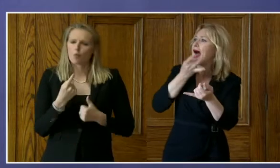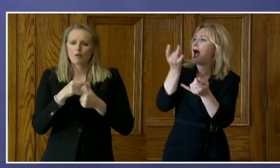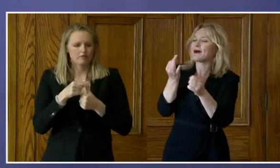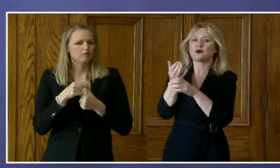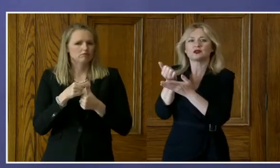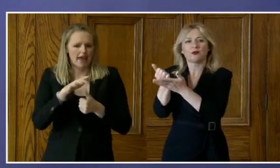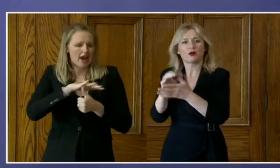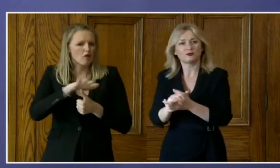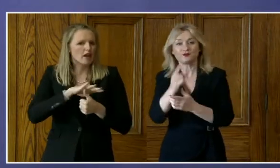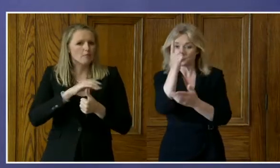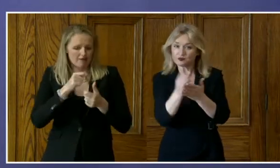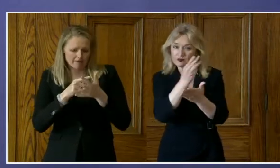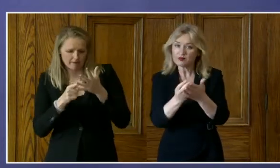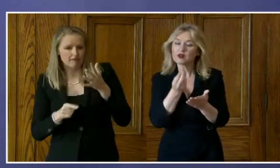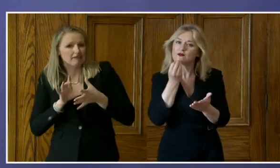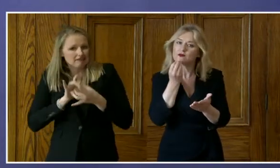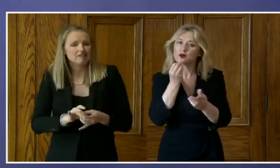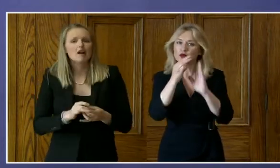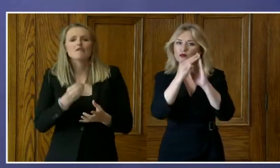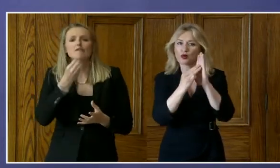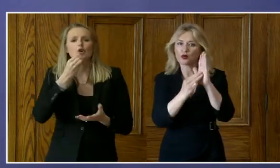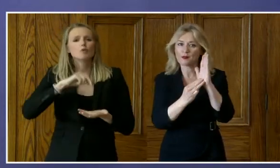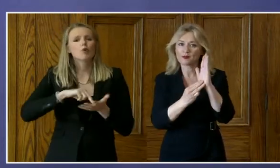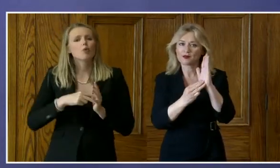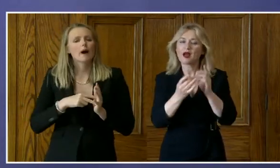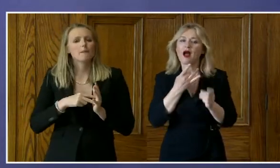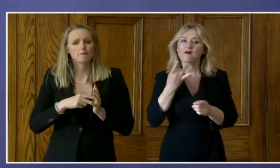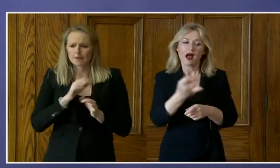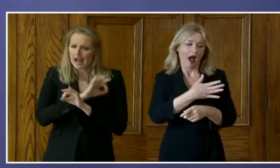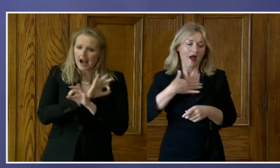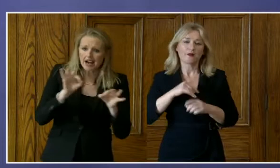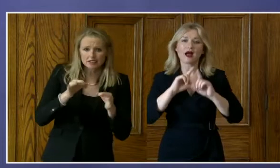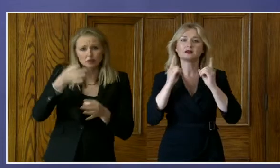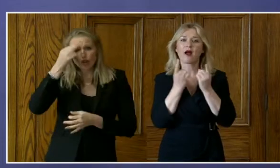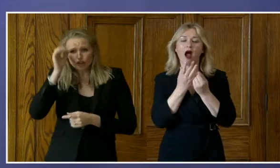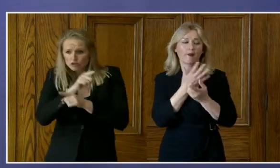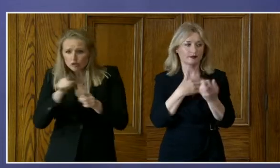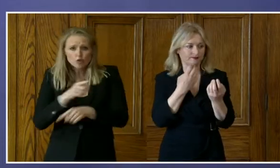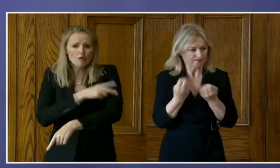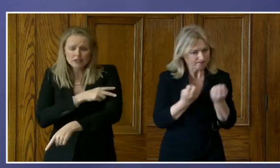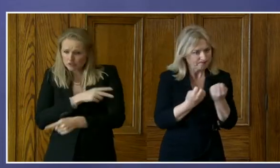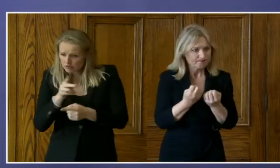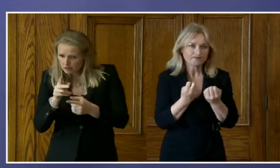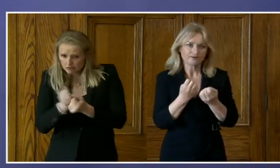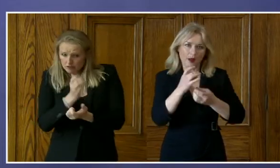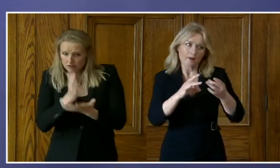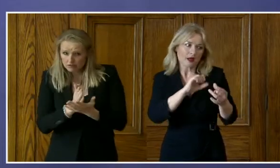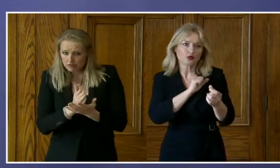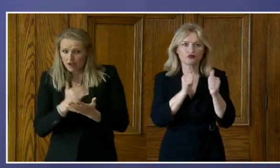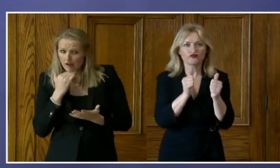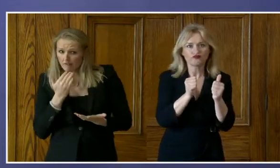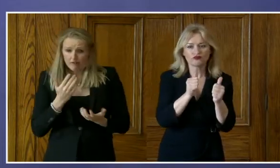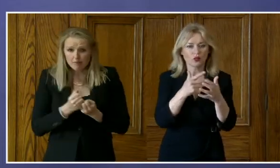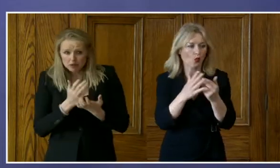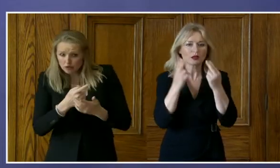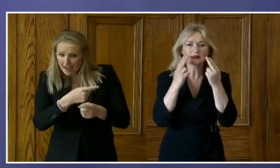programme, and I have asked my officials to take stock, to review our responses and adopt based on the changing needs